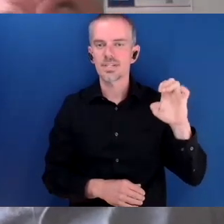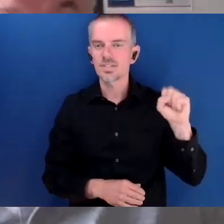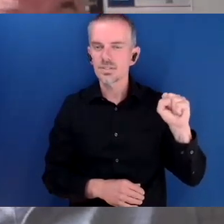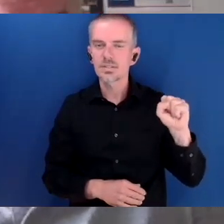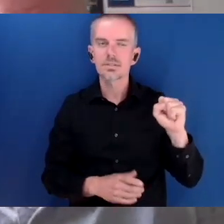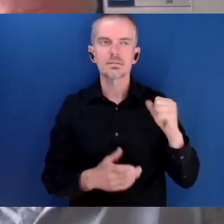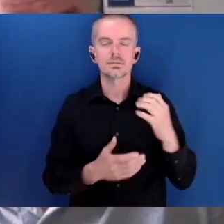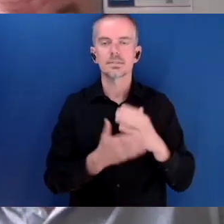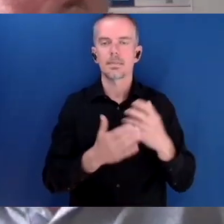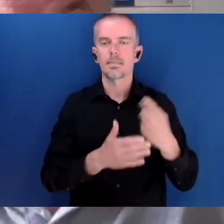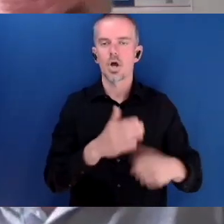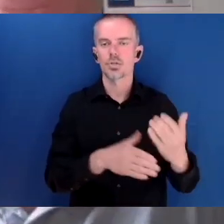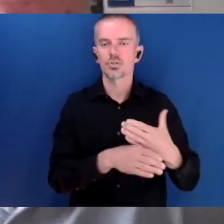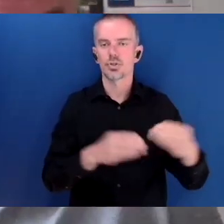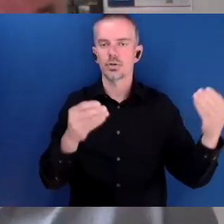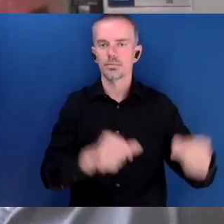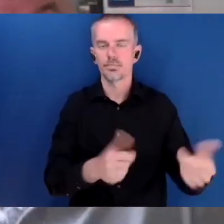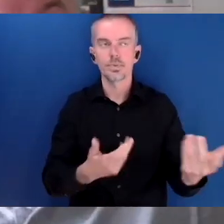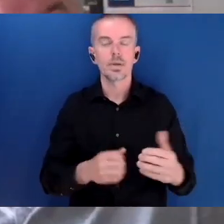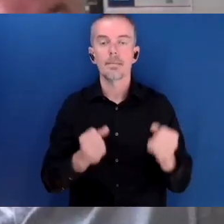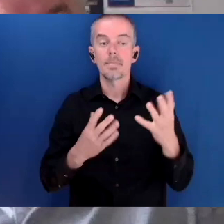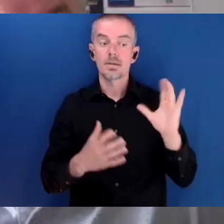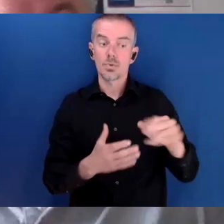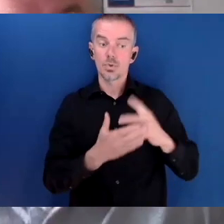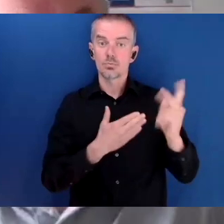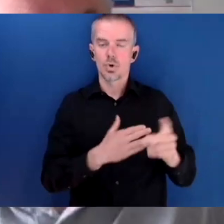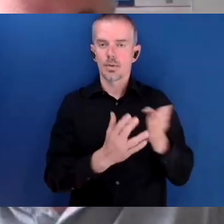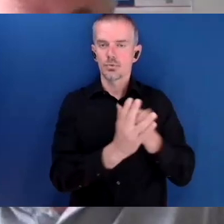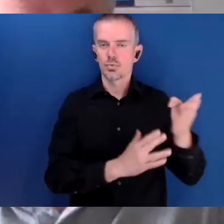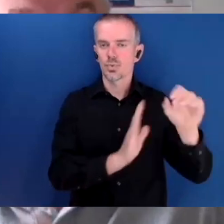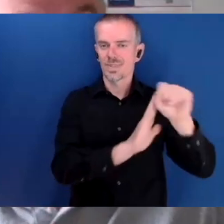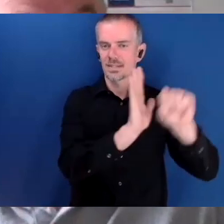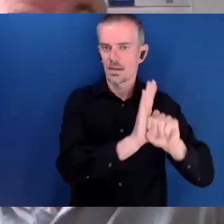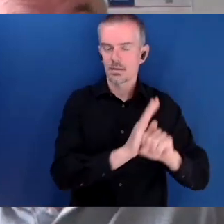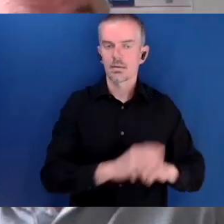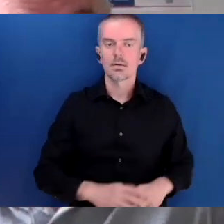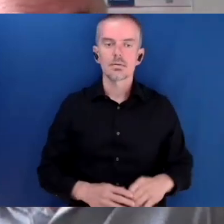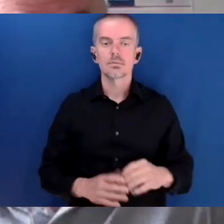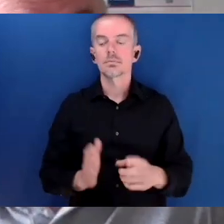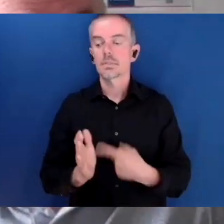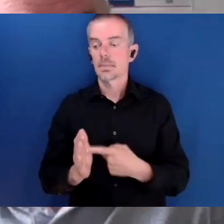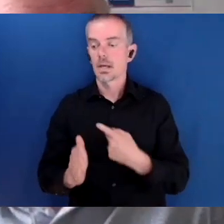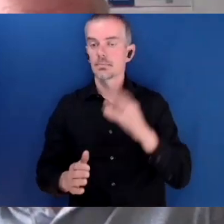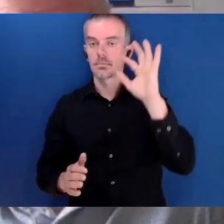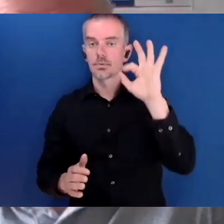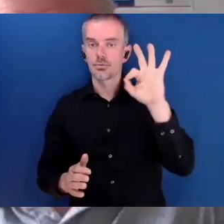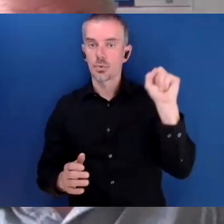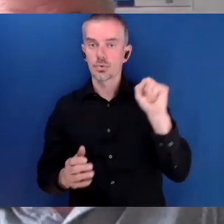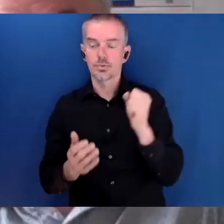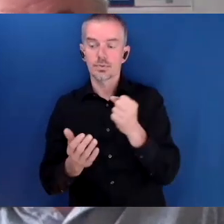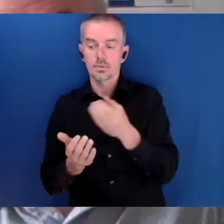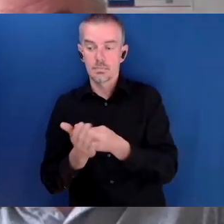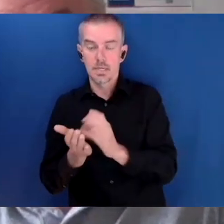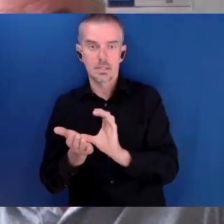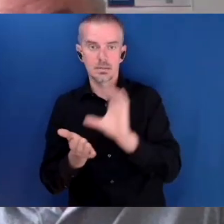there. A lot of those programs are run through the states. So in some cases, the Forest Service provides money to state forestry agencies